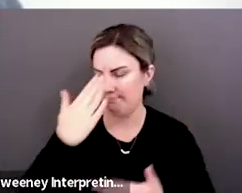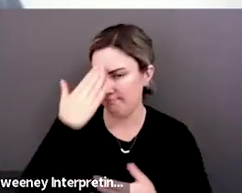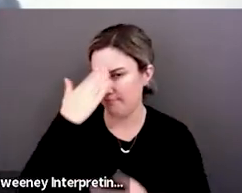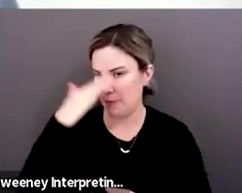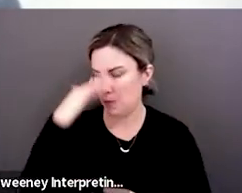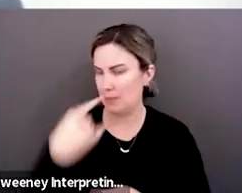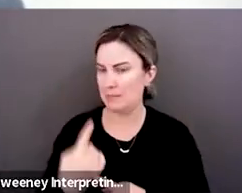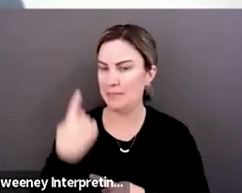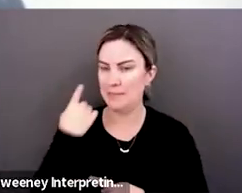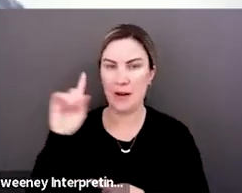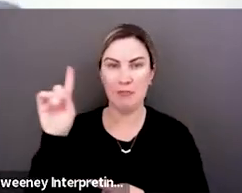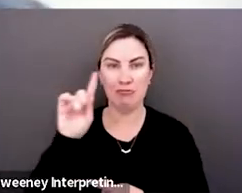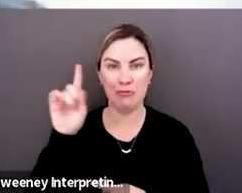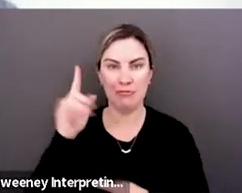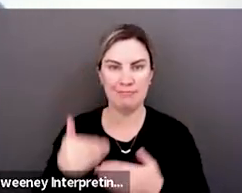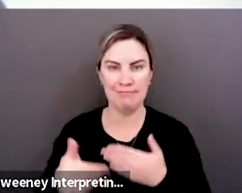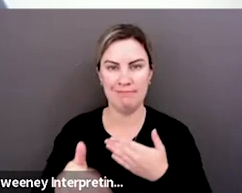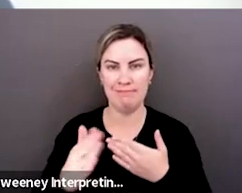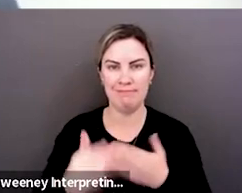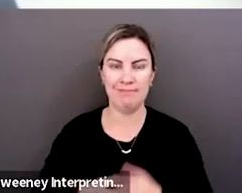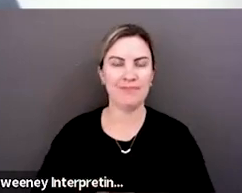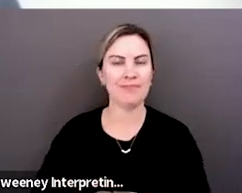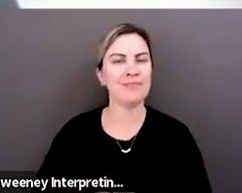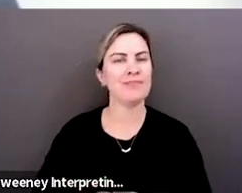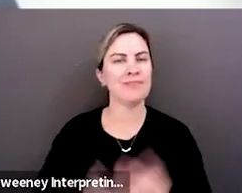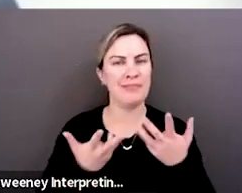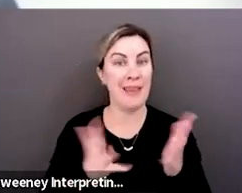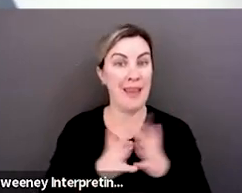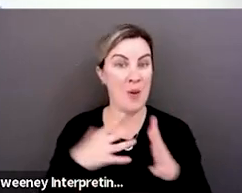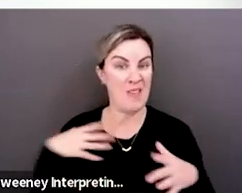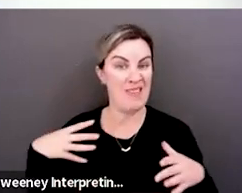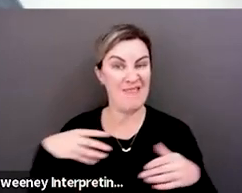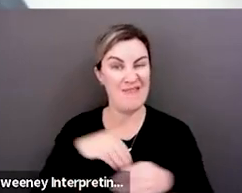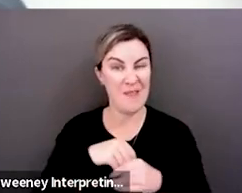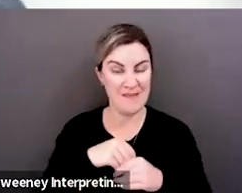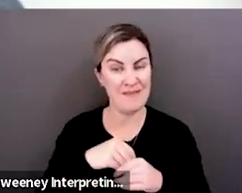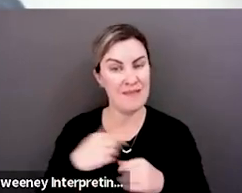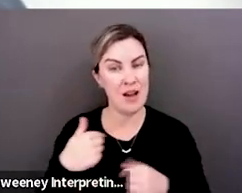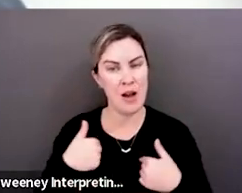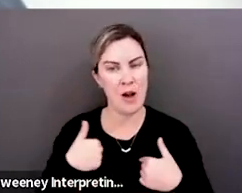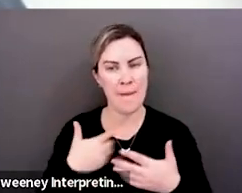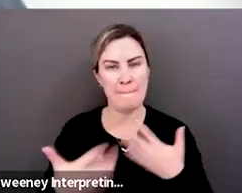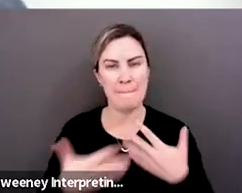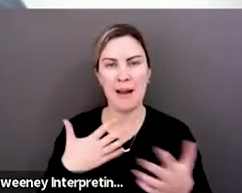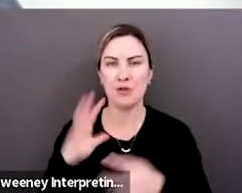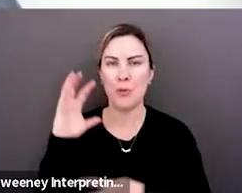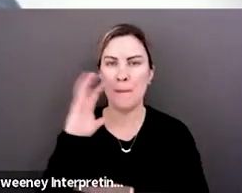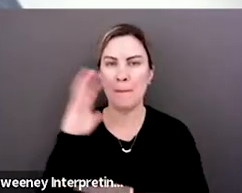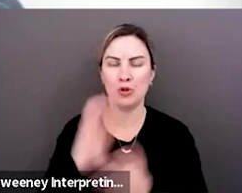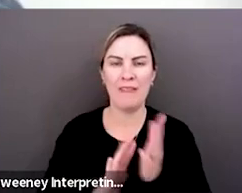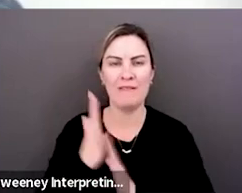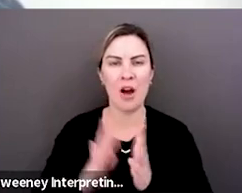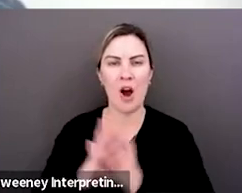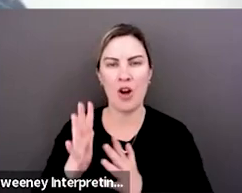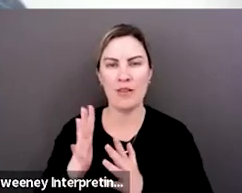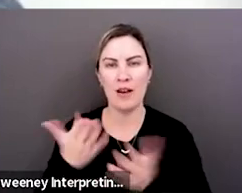and emerging. How we got involved? Yeah, so I manage a bushfire recovery and community